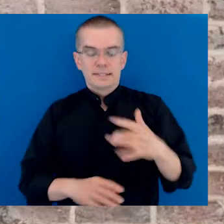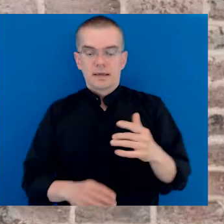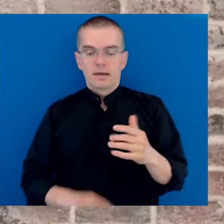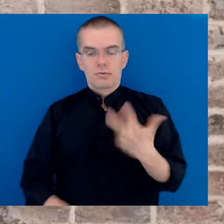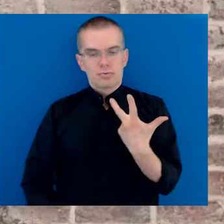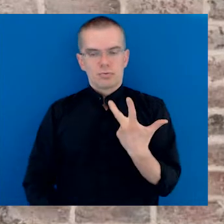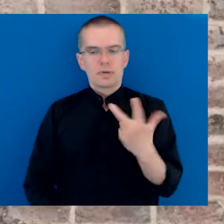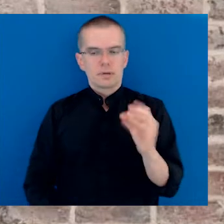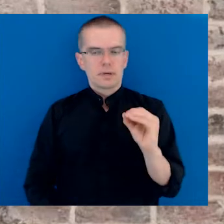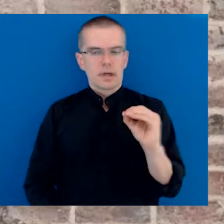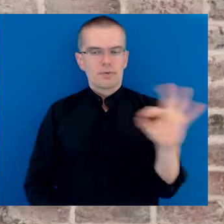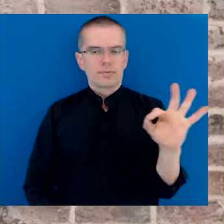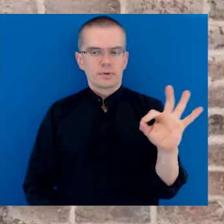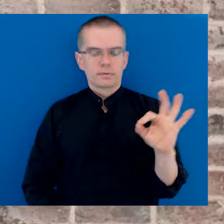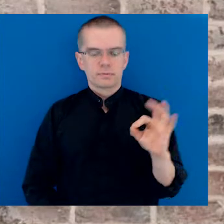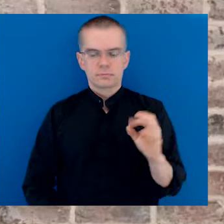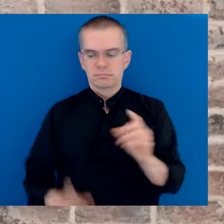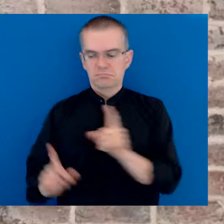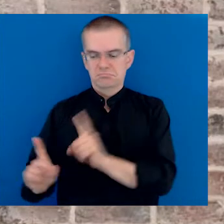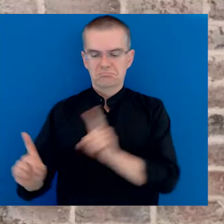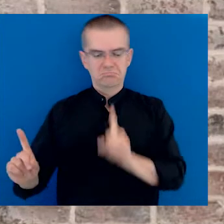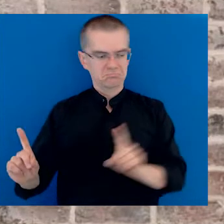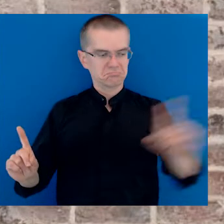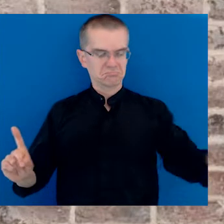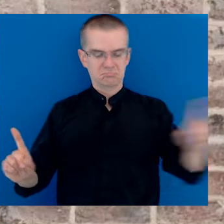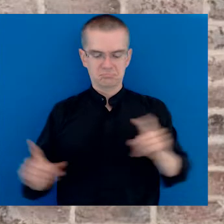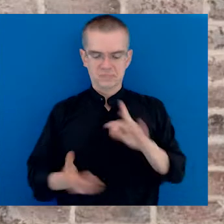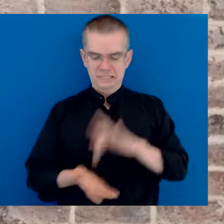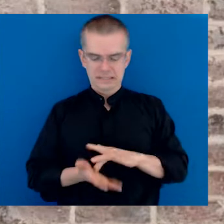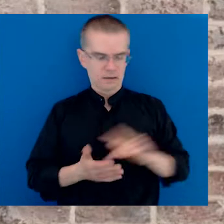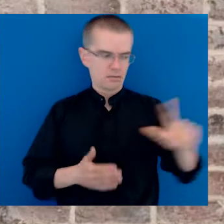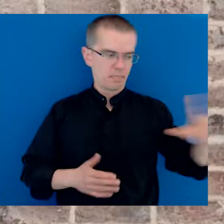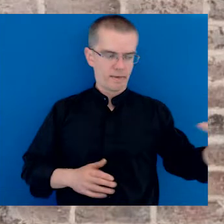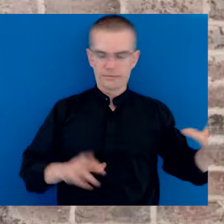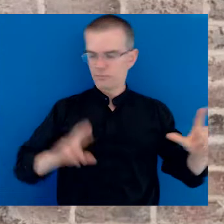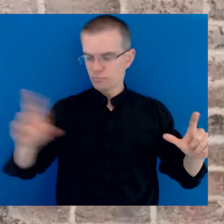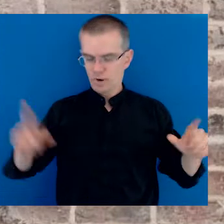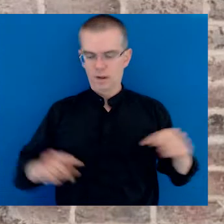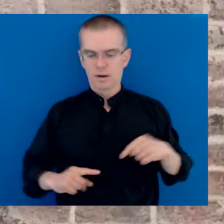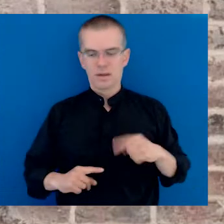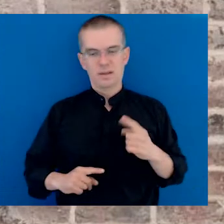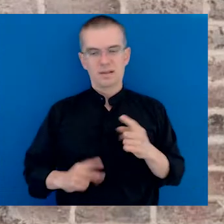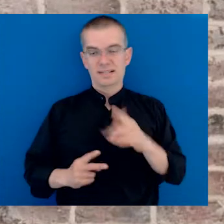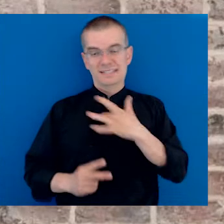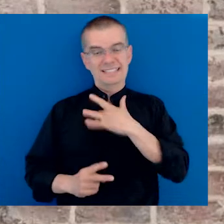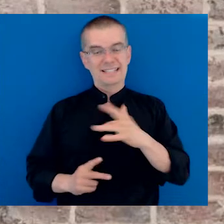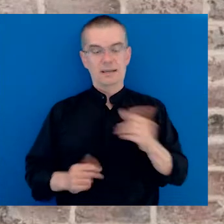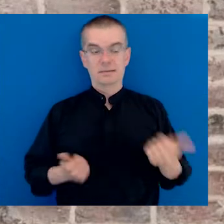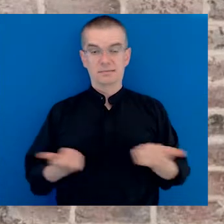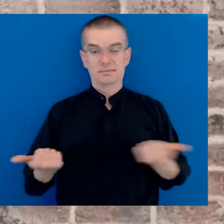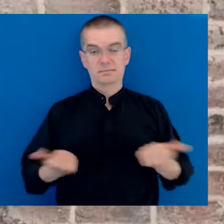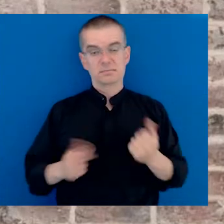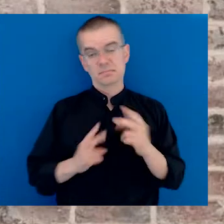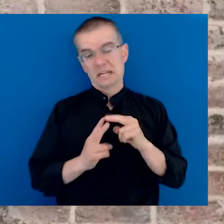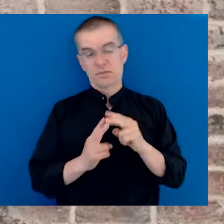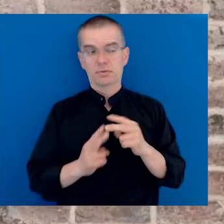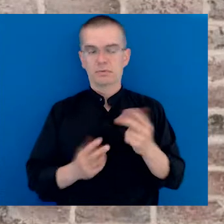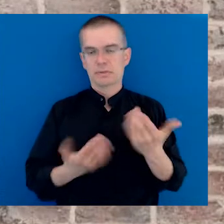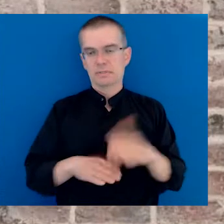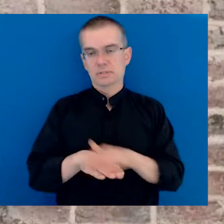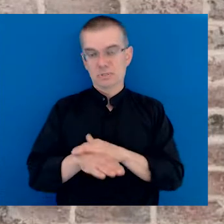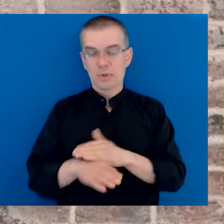of the other outfielders is usually pretty slow, and the center fielder is, you know, he has the job of kind of covering more than just one